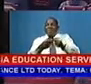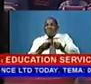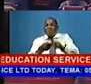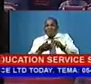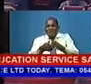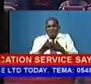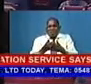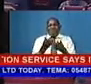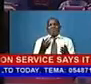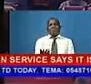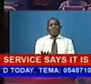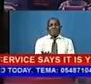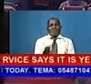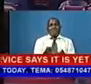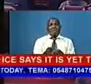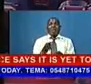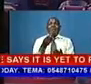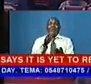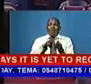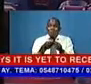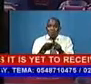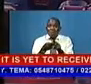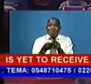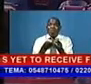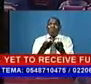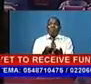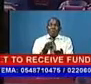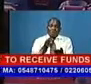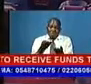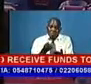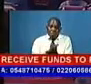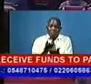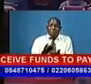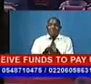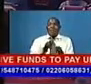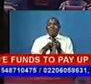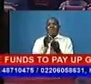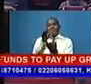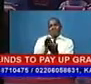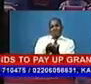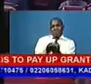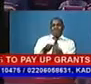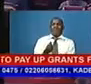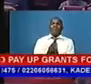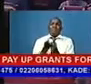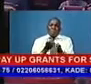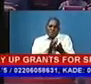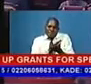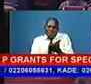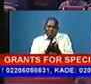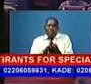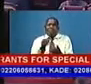it will pose a problem for us, my Lord. So if they offered to supply the exhibit numbers, my Lord, that might clarify